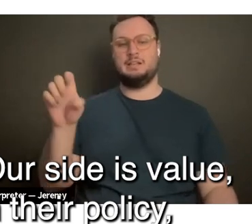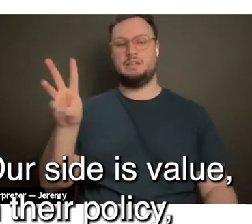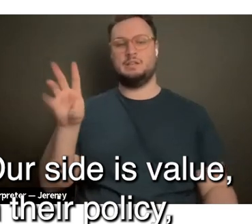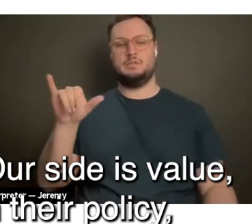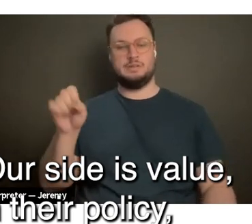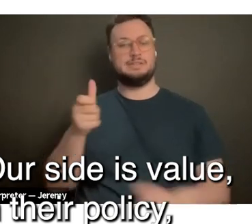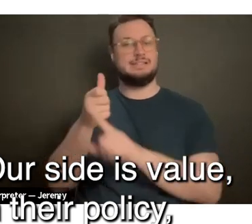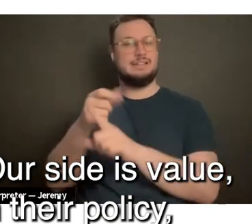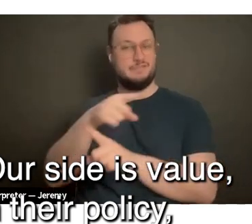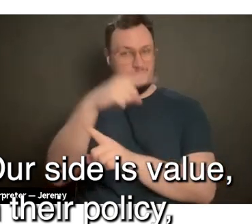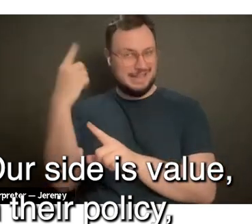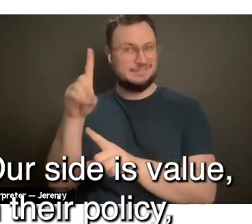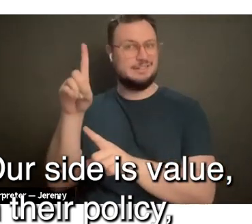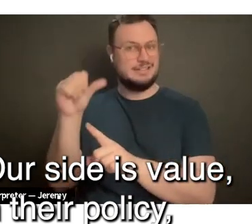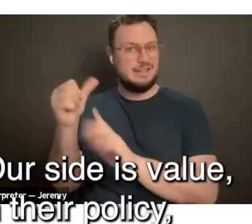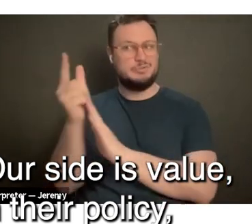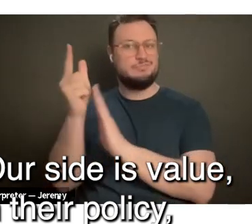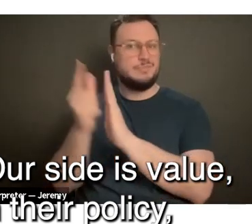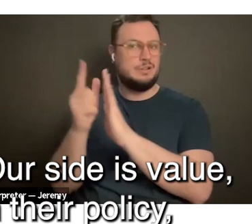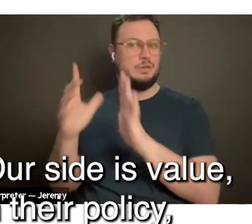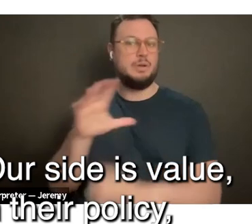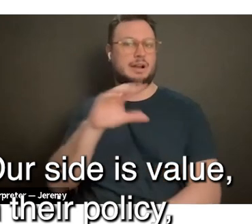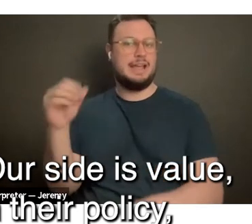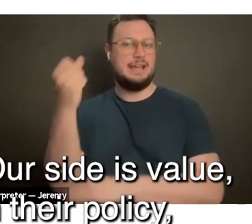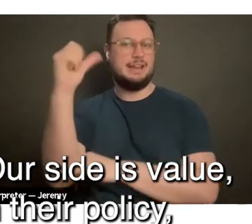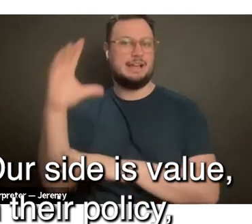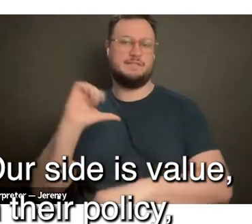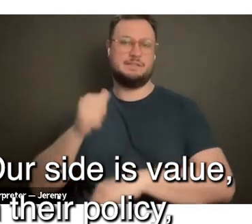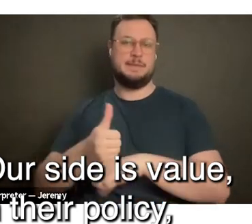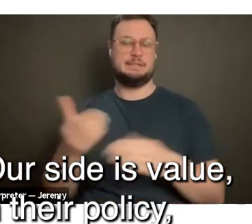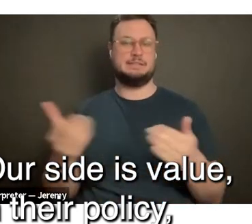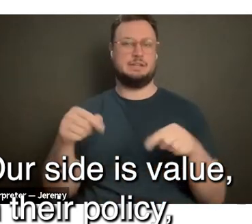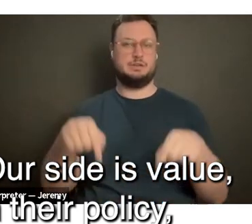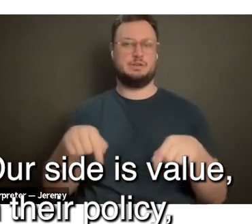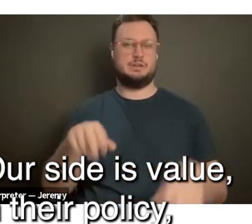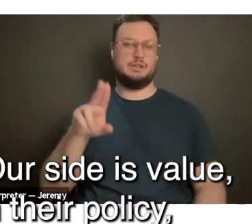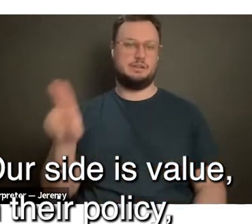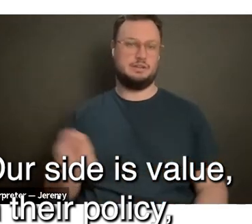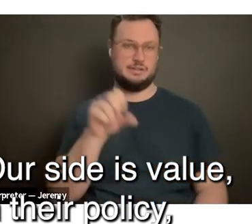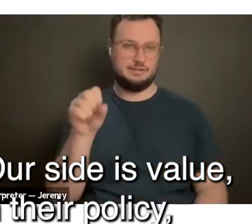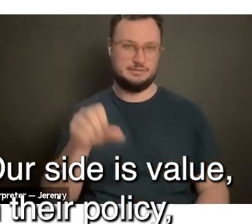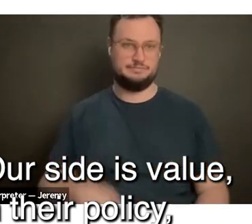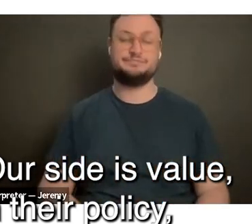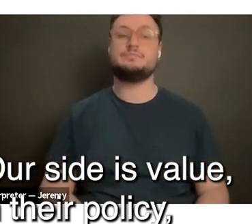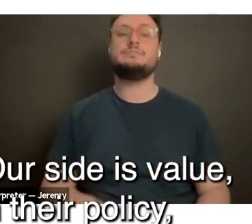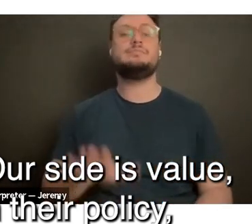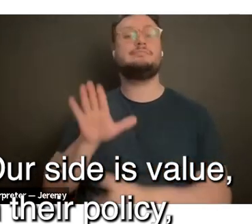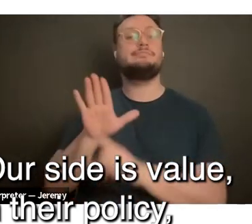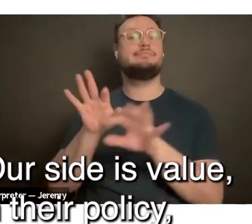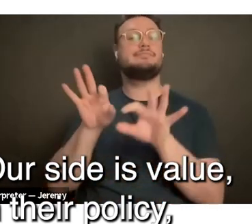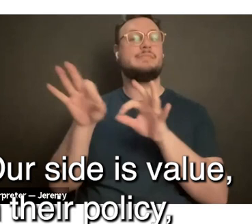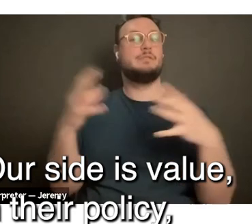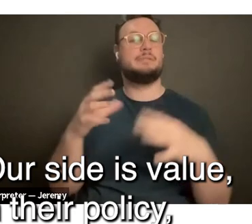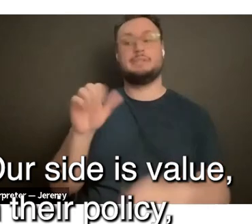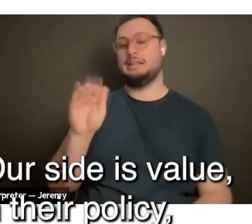and activist based in the US, and Talila writes that ableism is a system of assigning